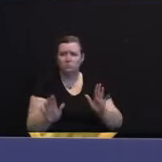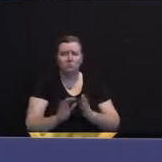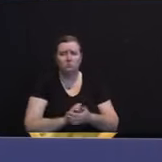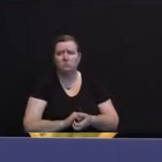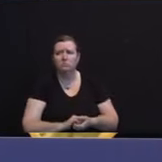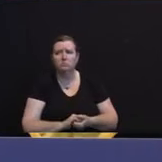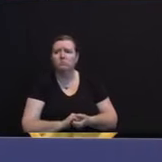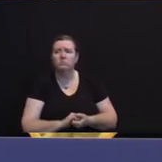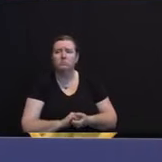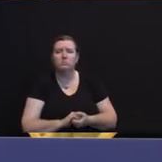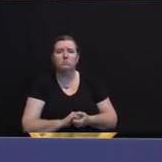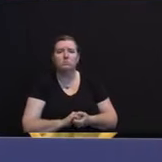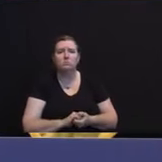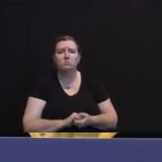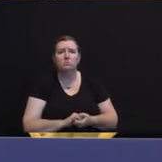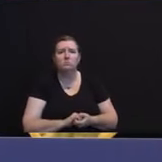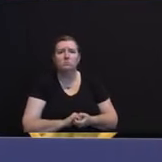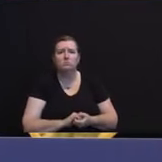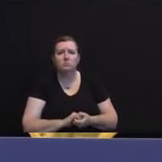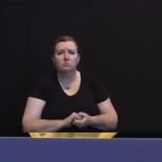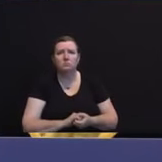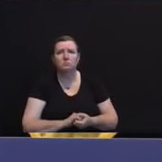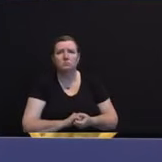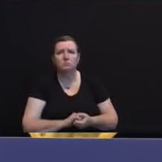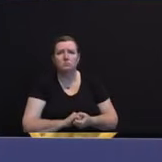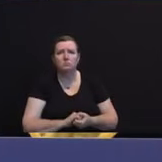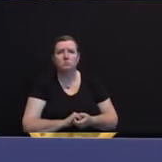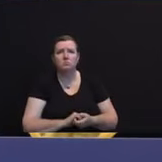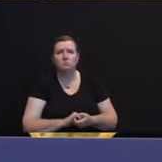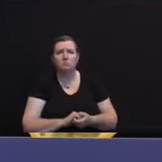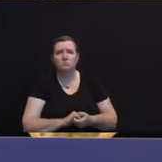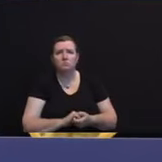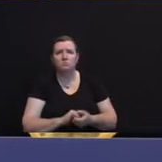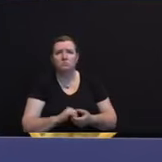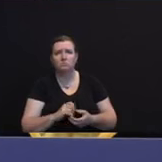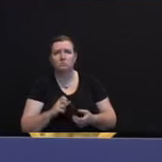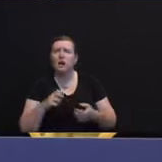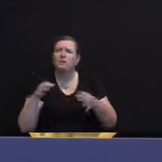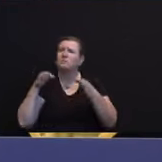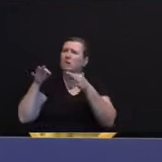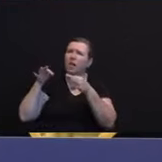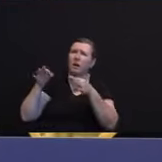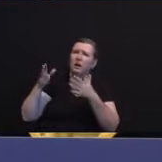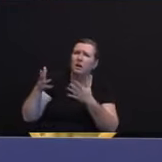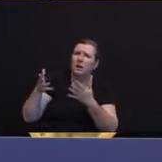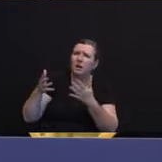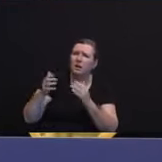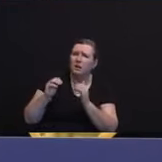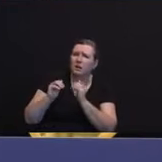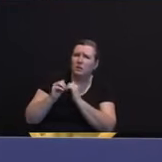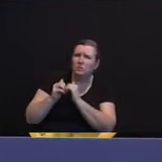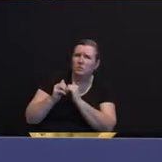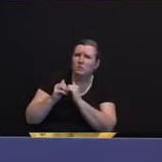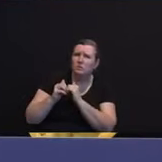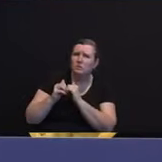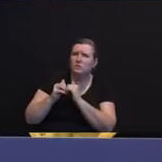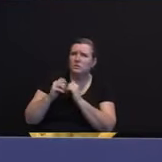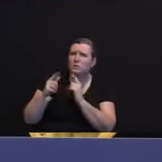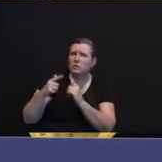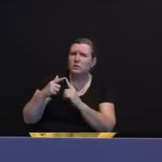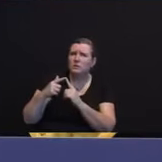report to you, but it doesn't look like that will happen. Can you explain the cause for delay on that and when you expect to get the